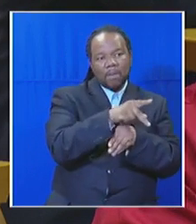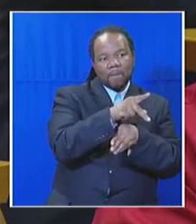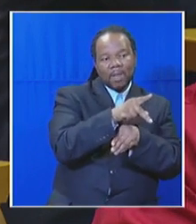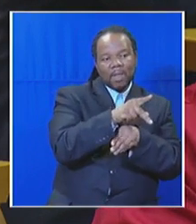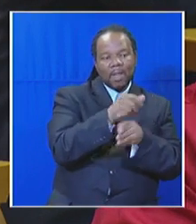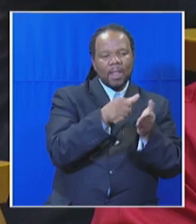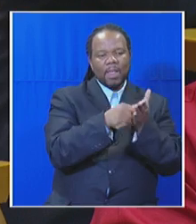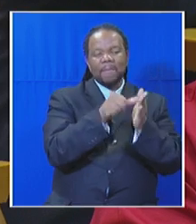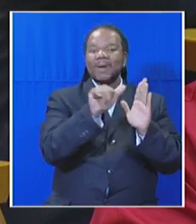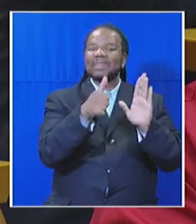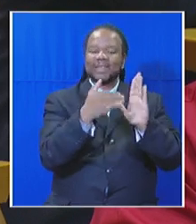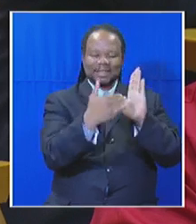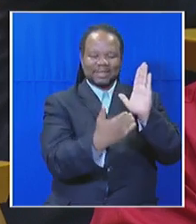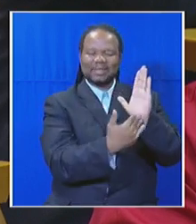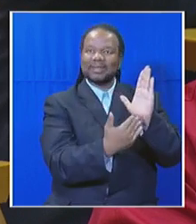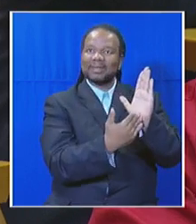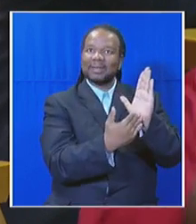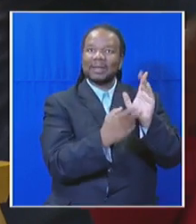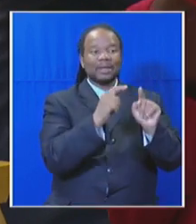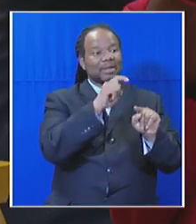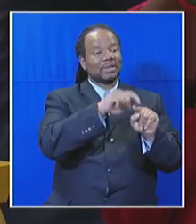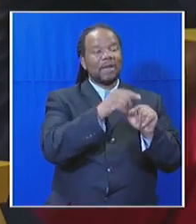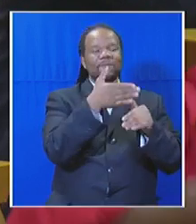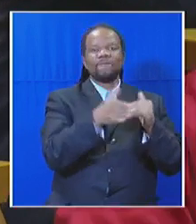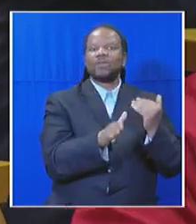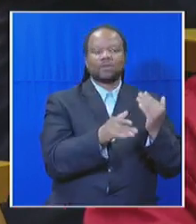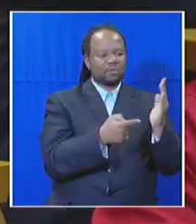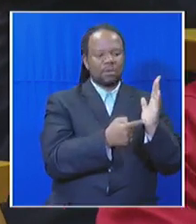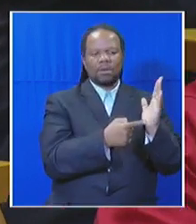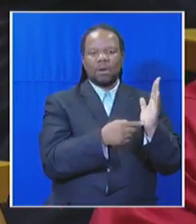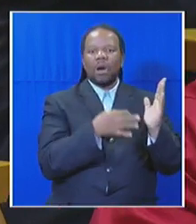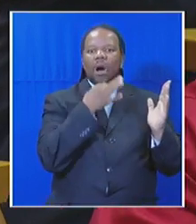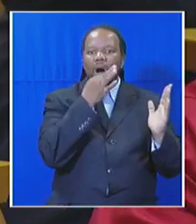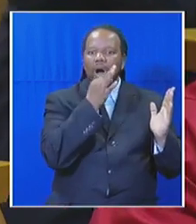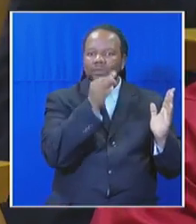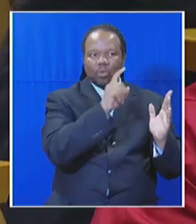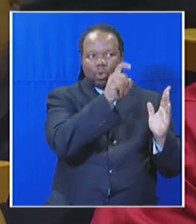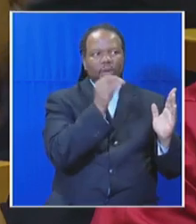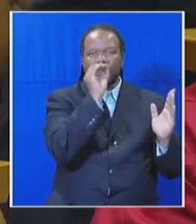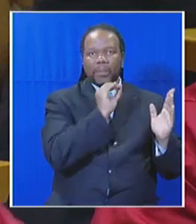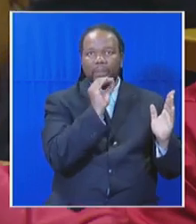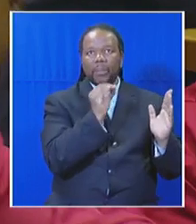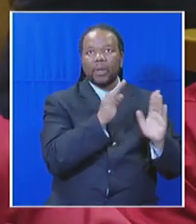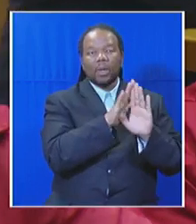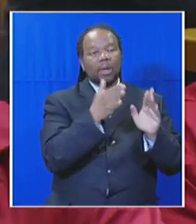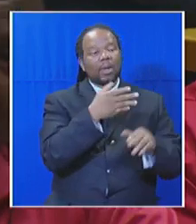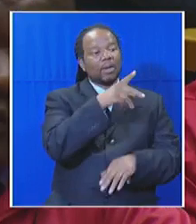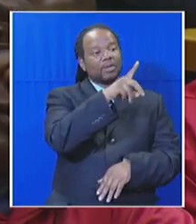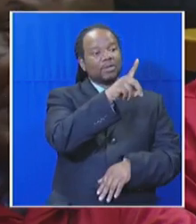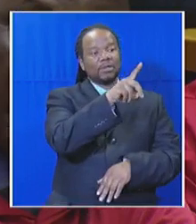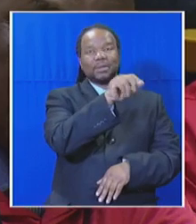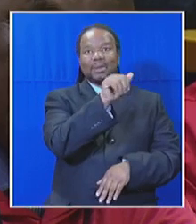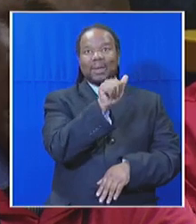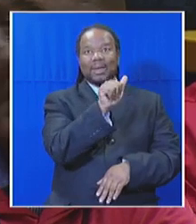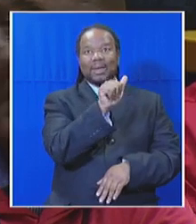that it's not answered by the time finishes. It must come in after the DA question so